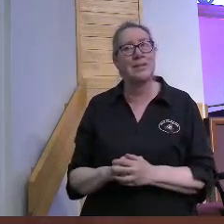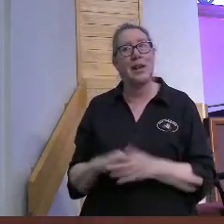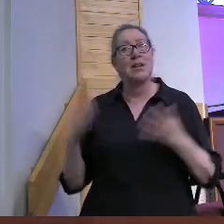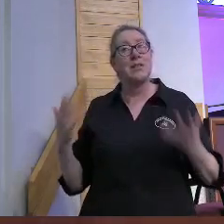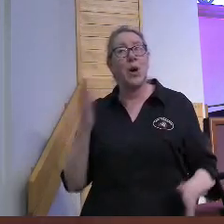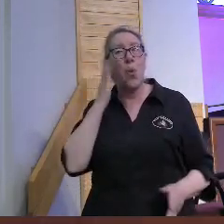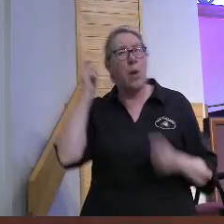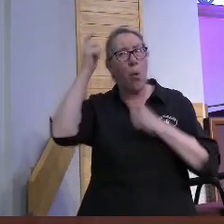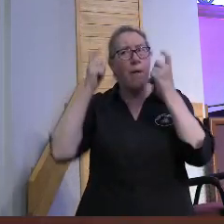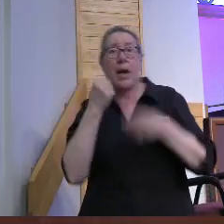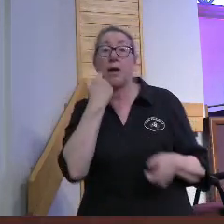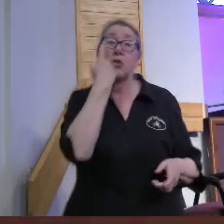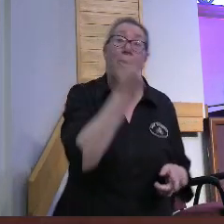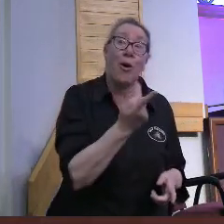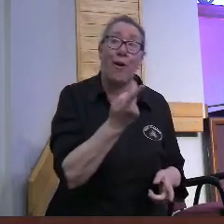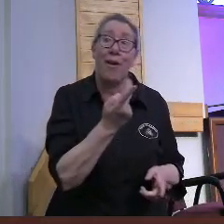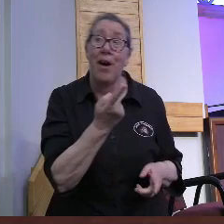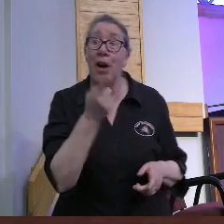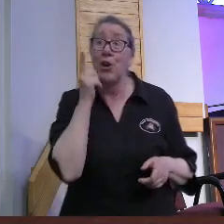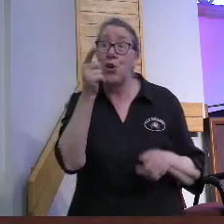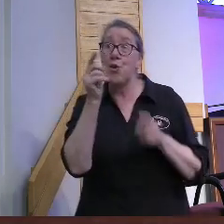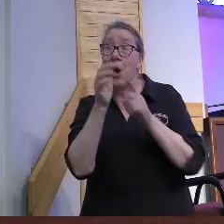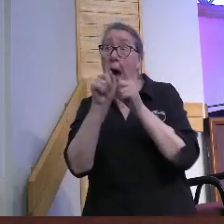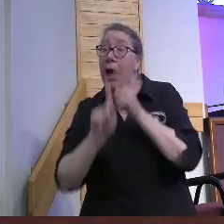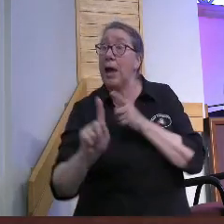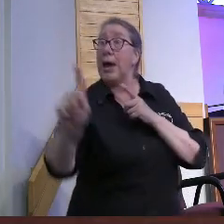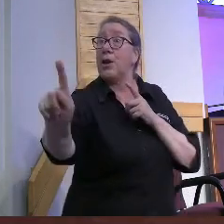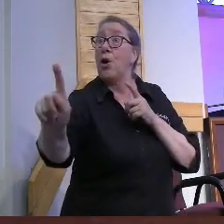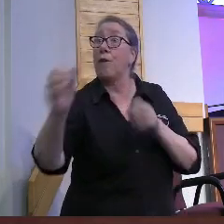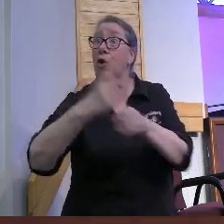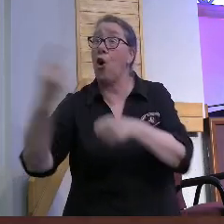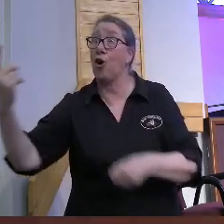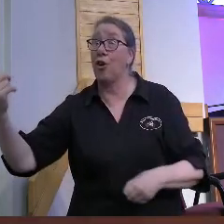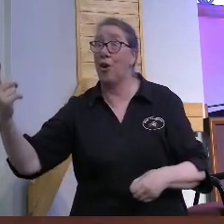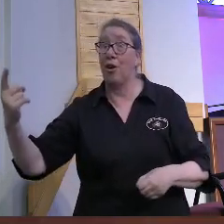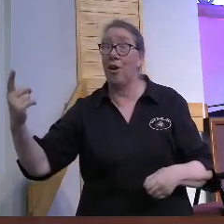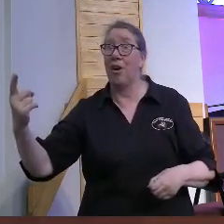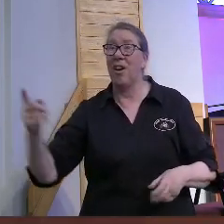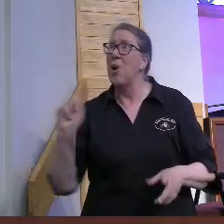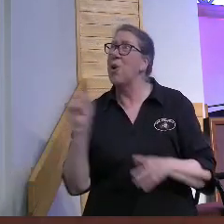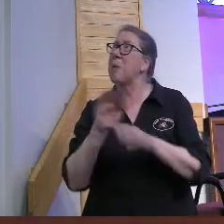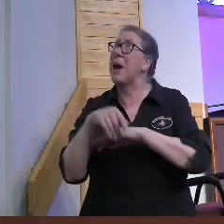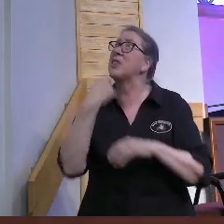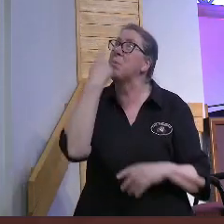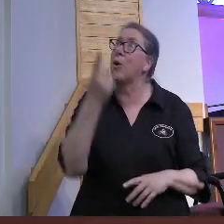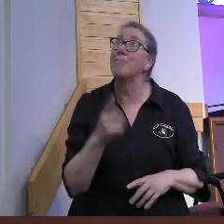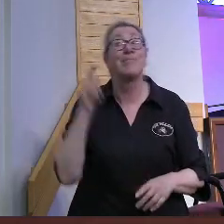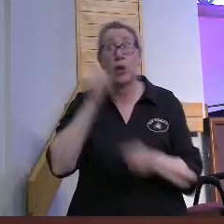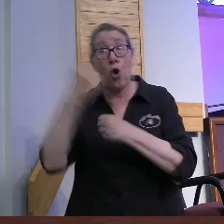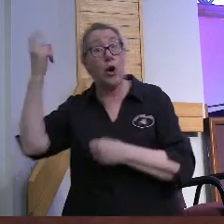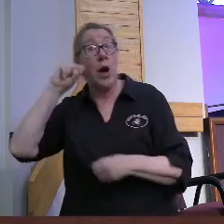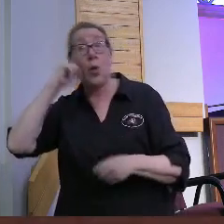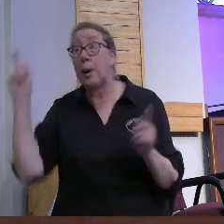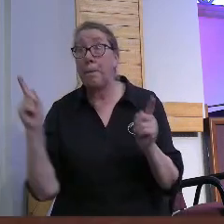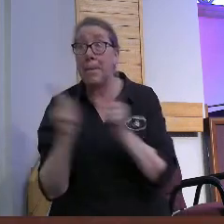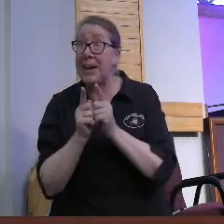start worrying about tomorrow, you've gone ahead of God. You say, well, what about tomorrow, Pastor? Let me tell you what about tomorrow. God will meet you there and He'll